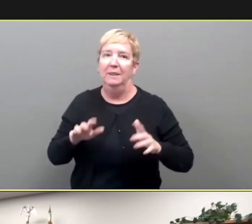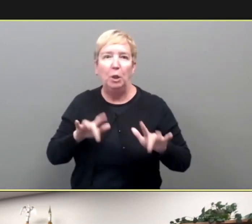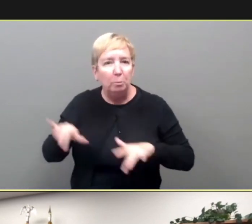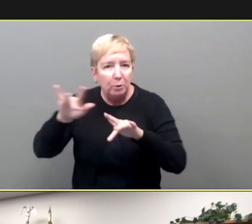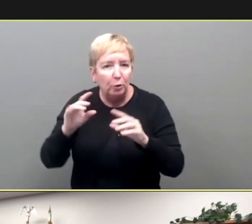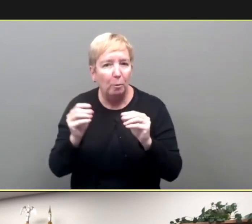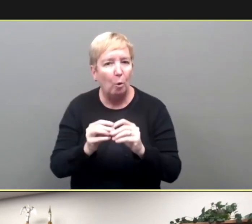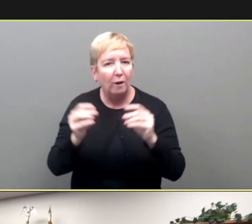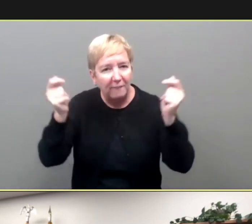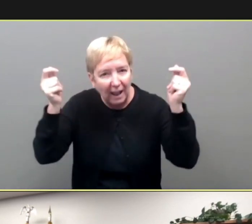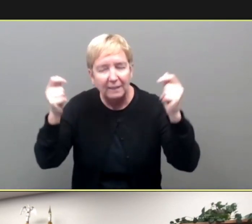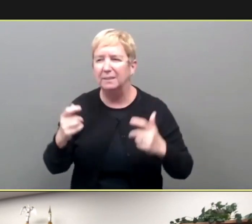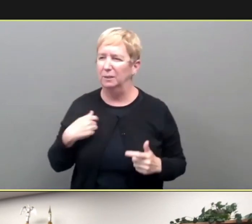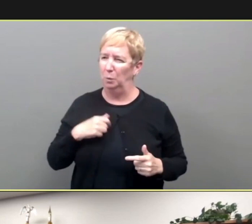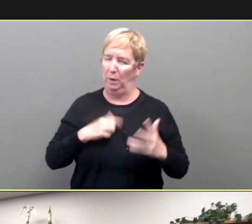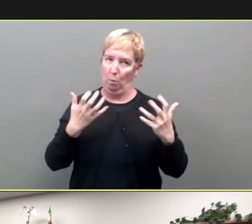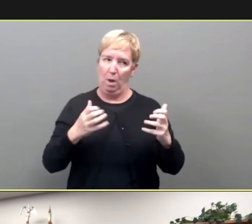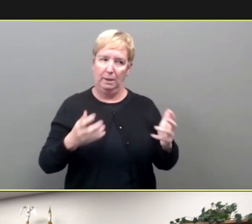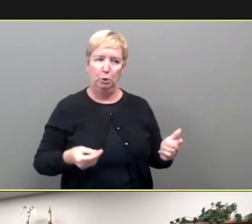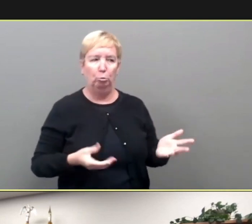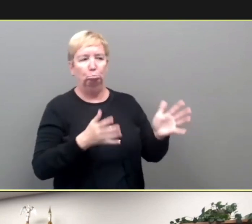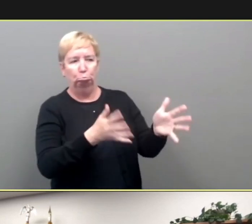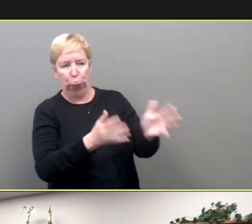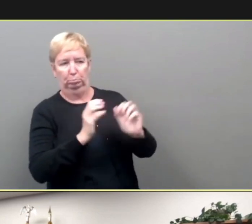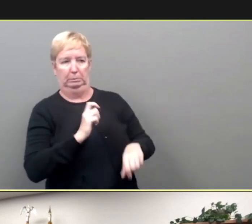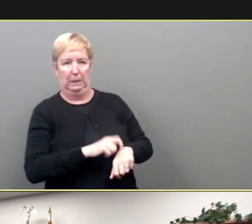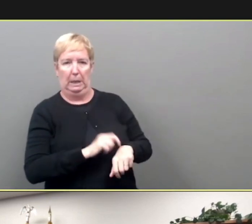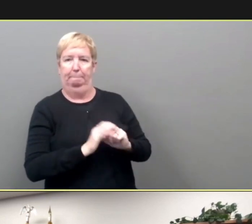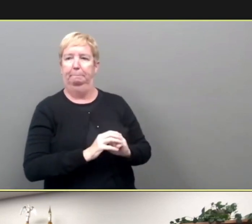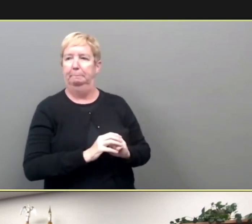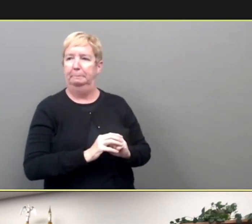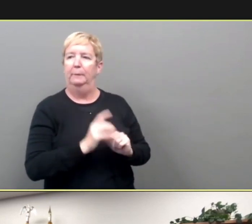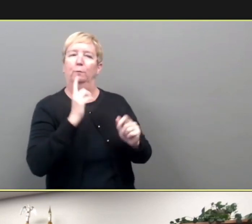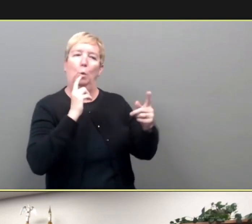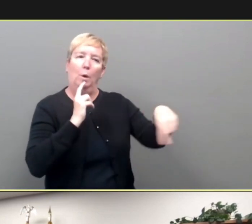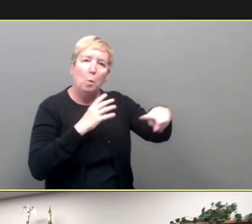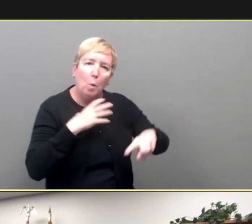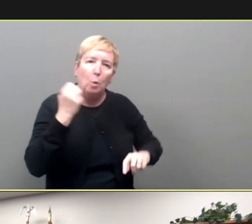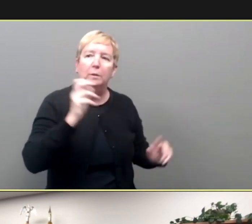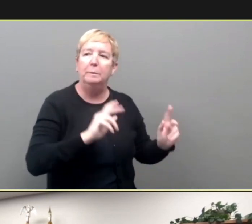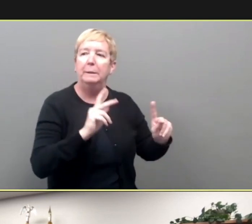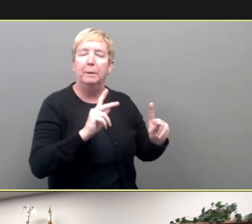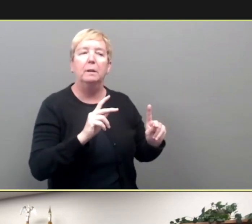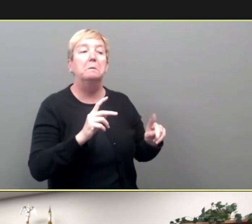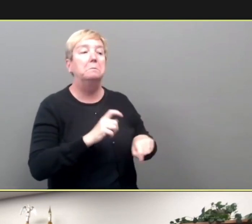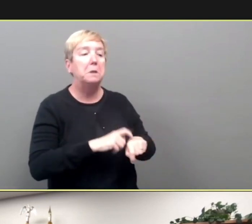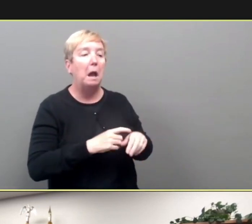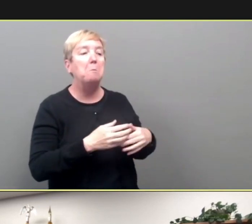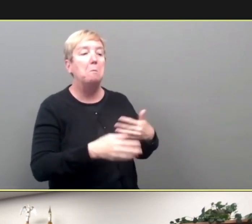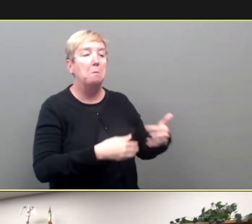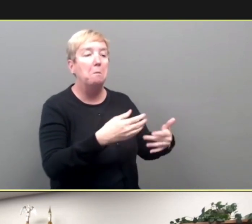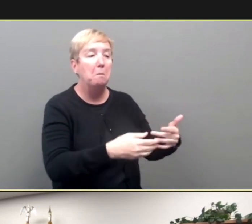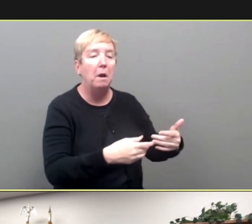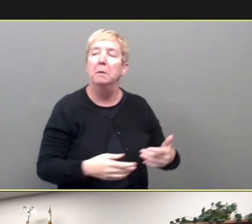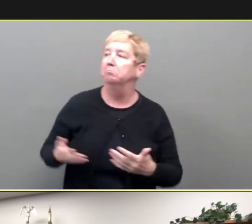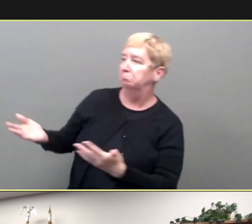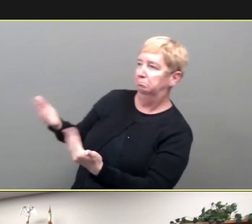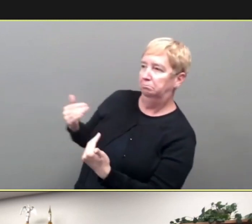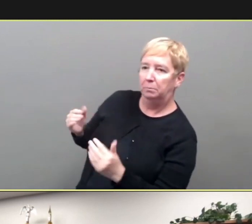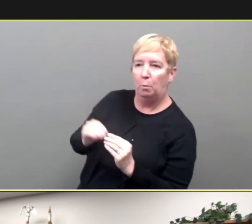sites faster. So we really wanted to give the older people just a head start. I don't know, David, if you want to build upon that,